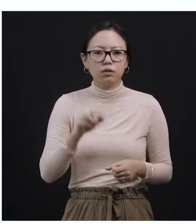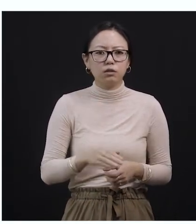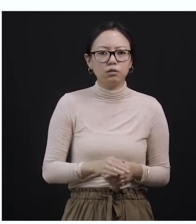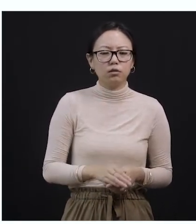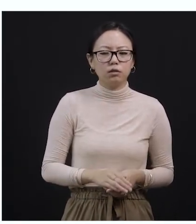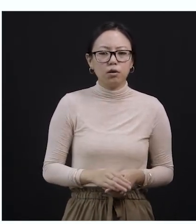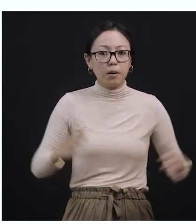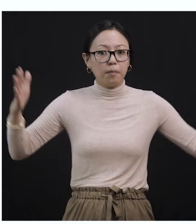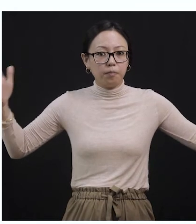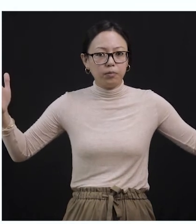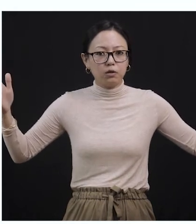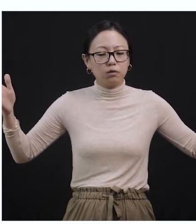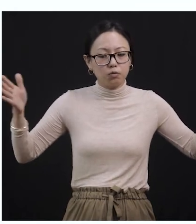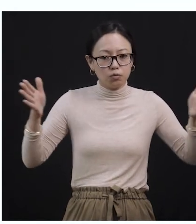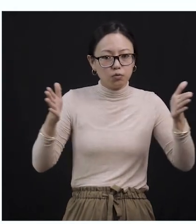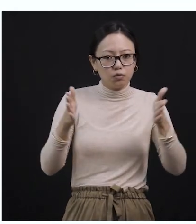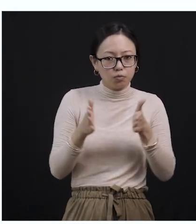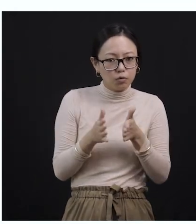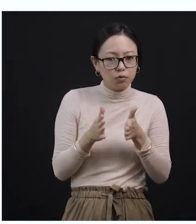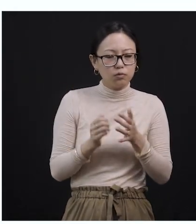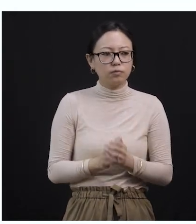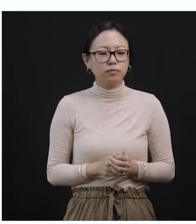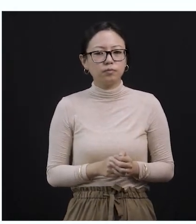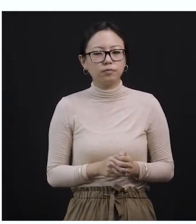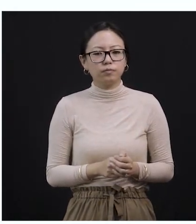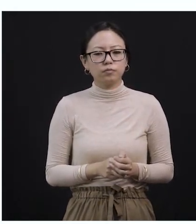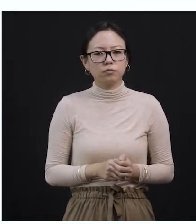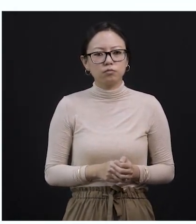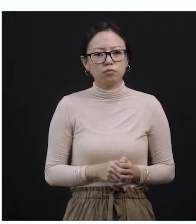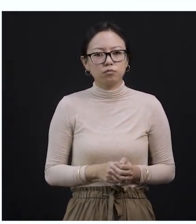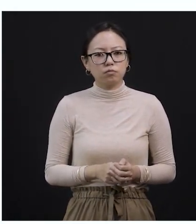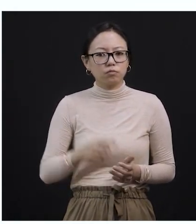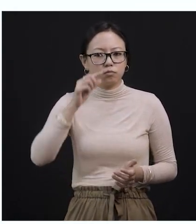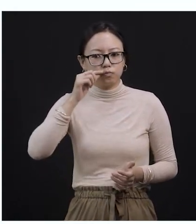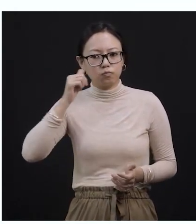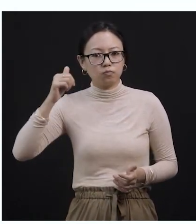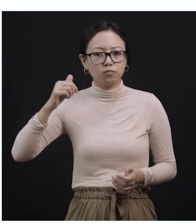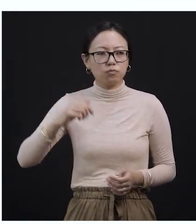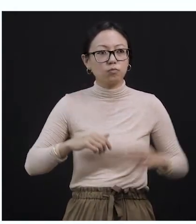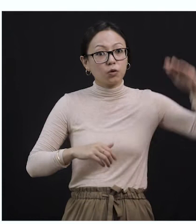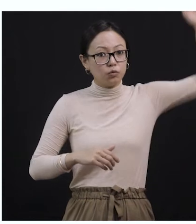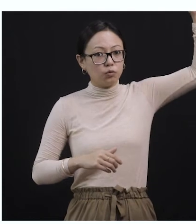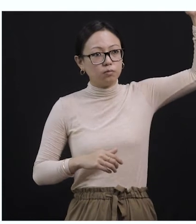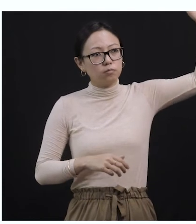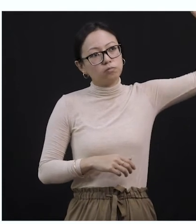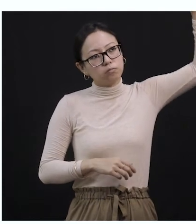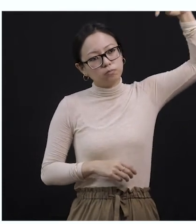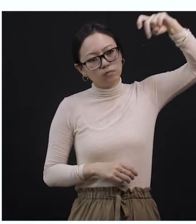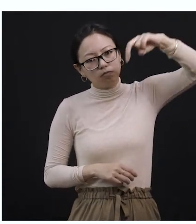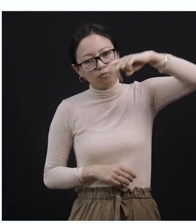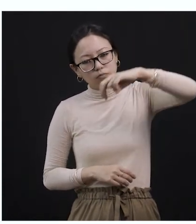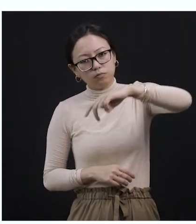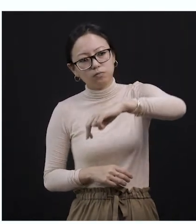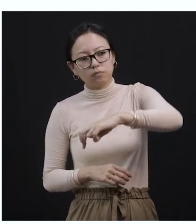is 1. So this boy here again, he's going to walk down all the way from 10 to 1. All